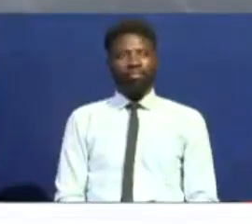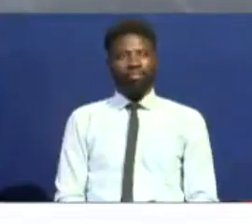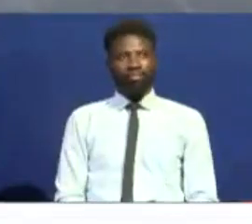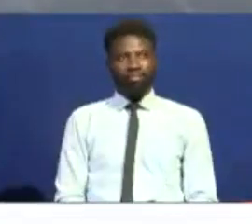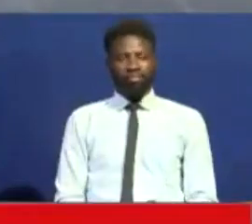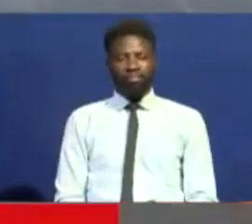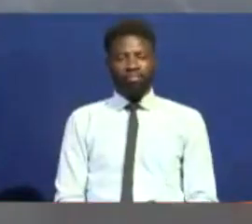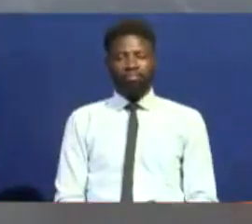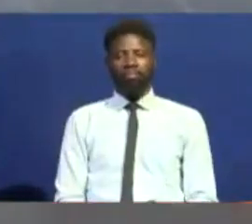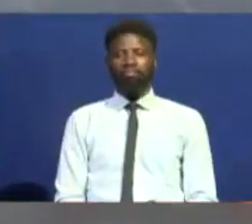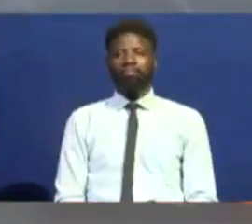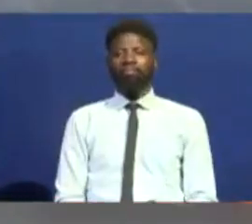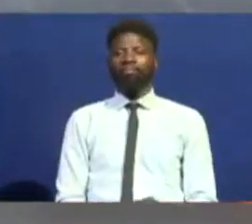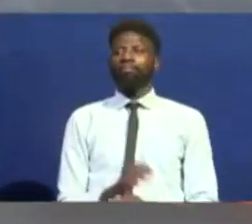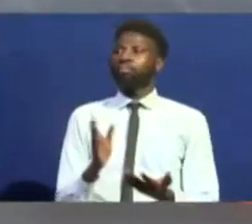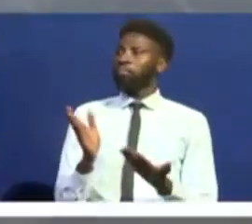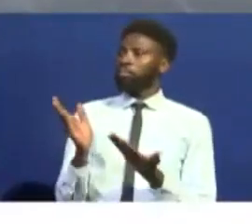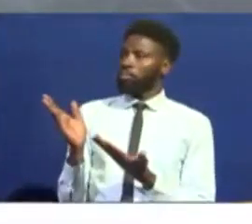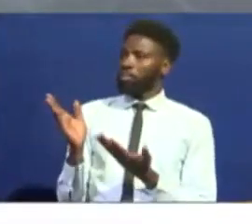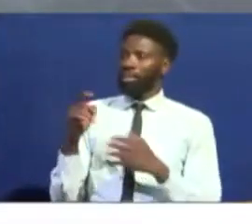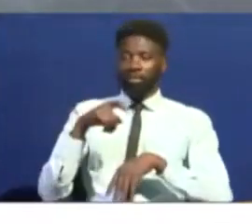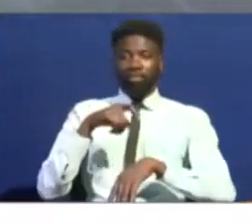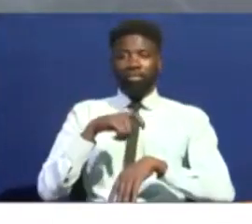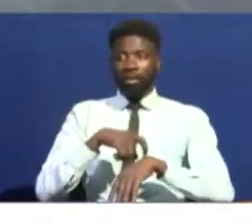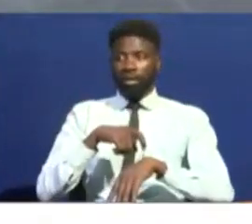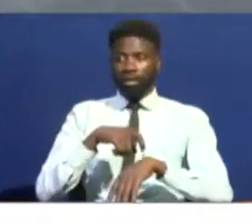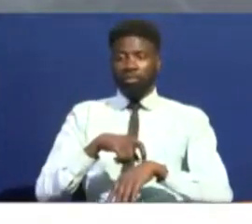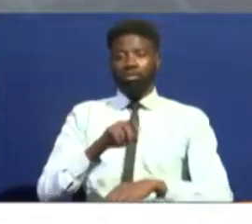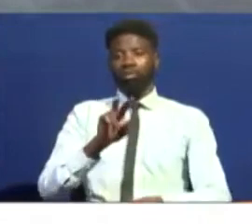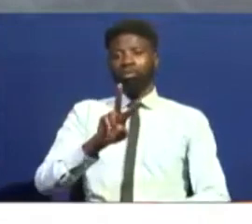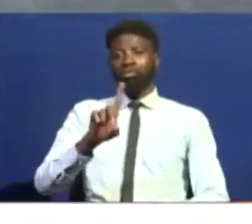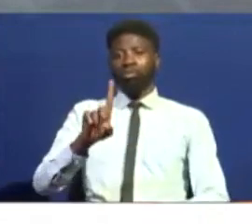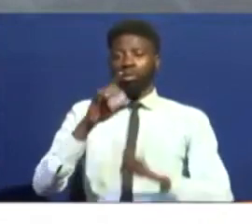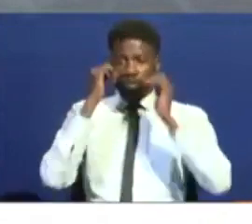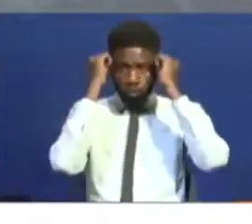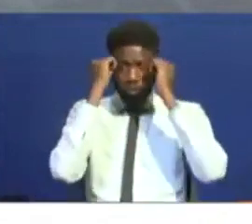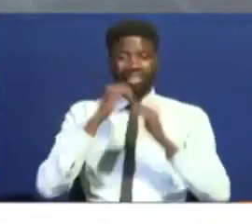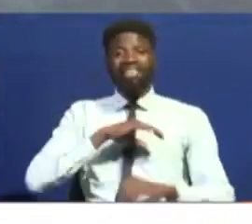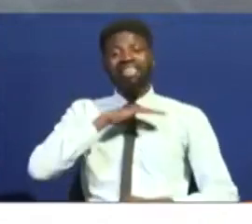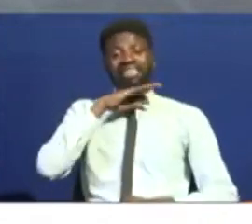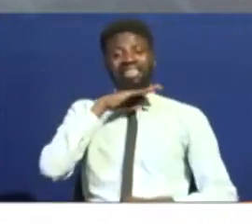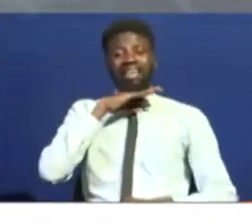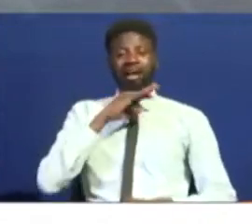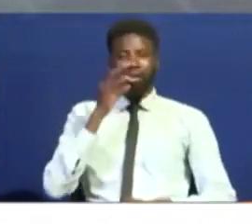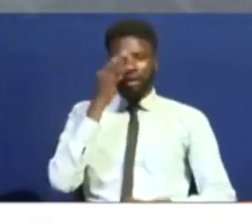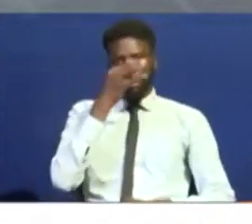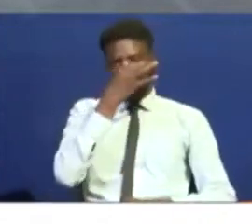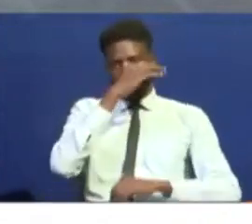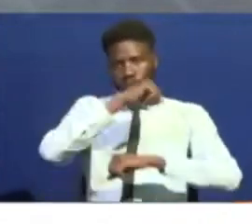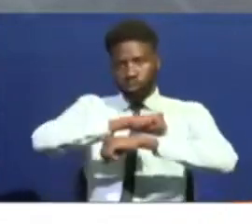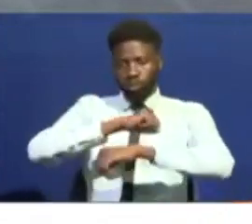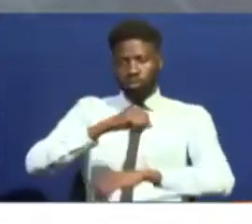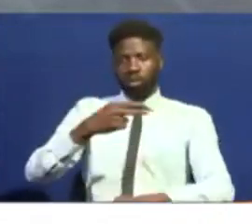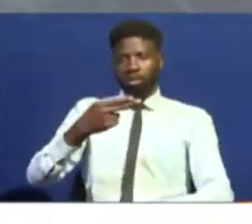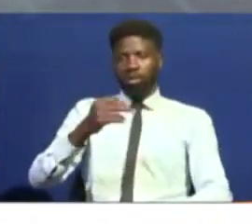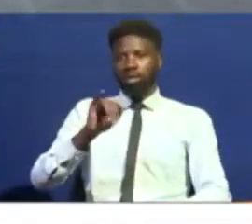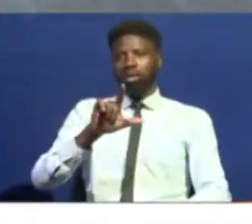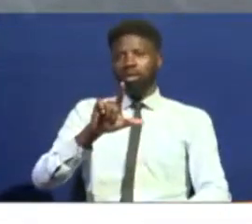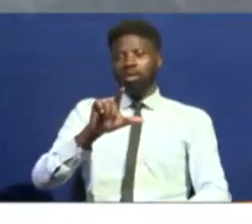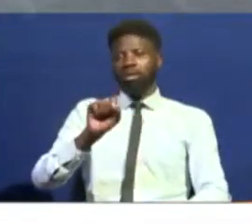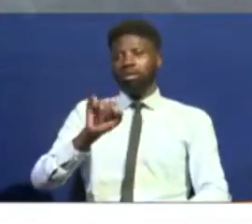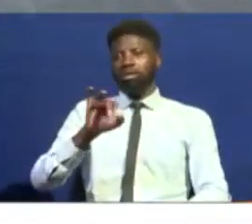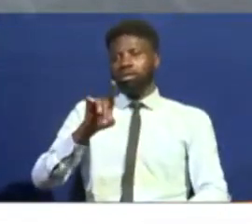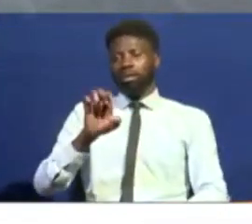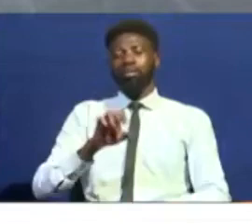In the wake of the tragic loss of 21 lives at Endarasha Hillside Academy in Nyeri, a coalition of five